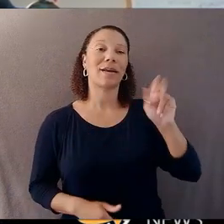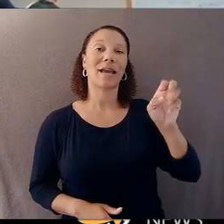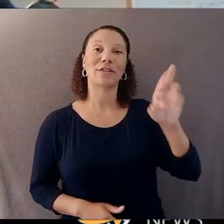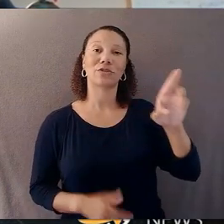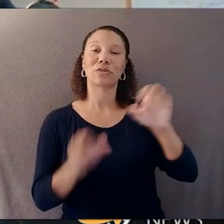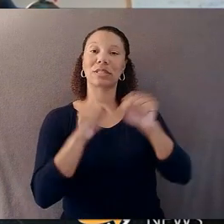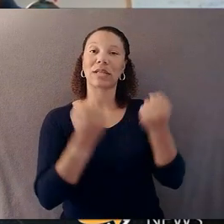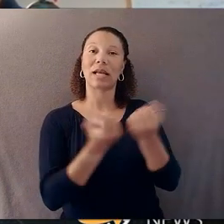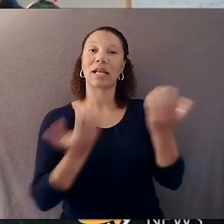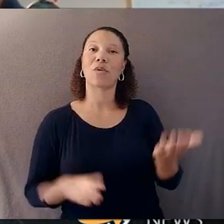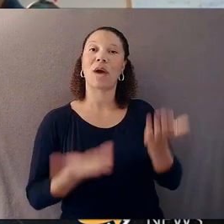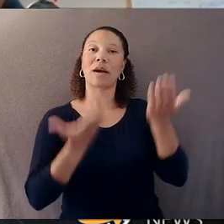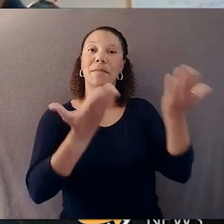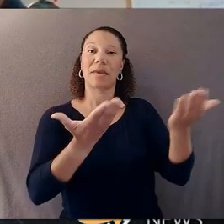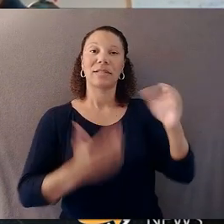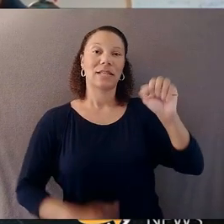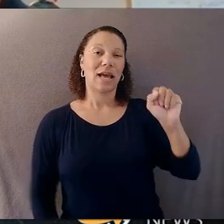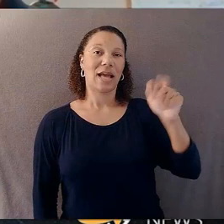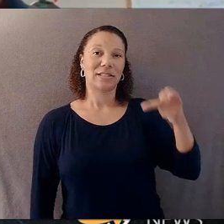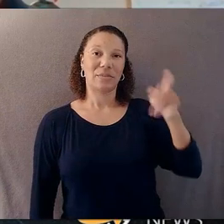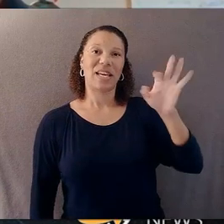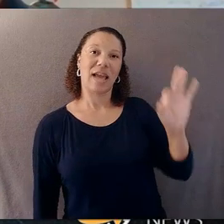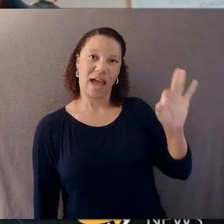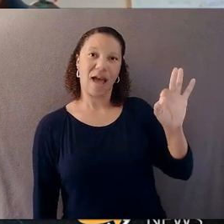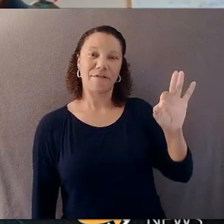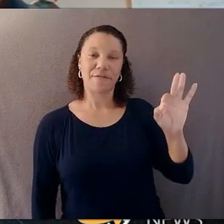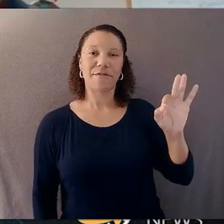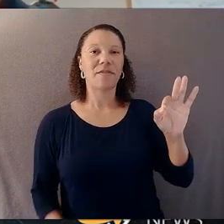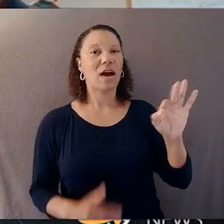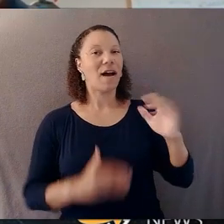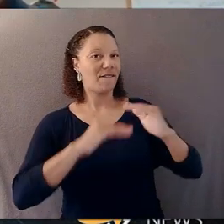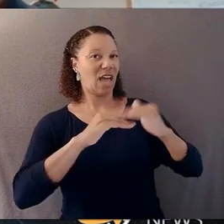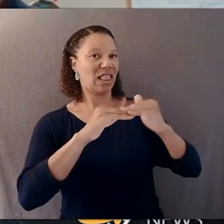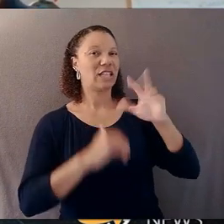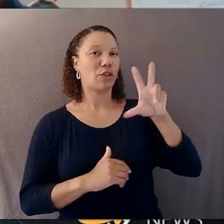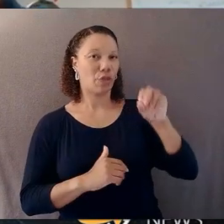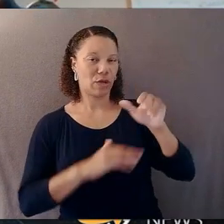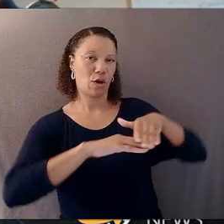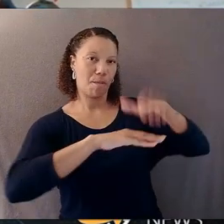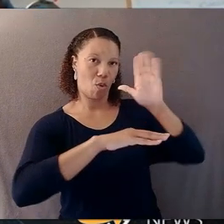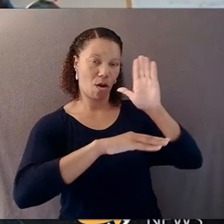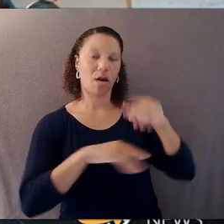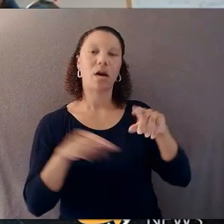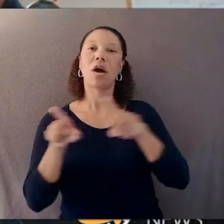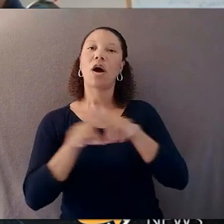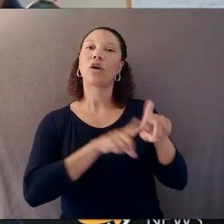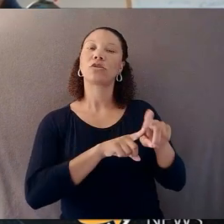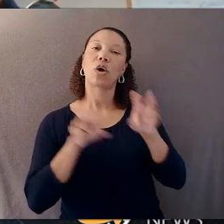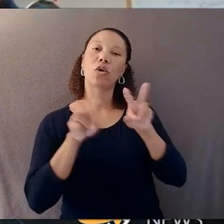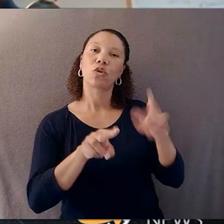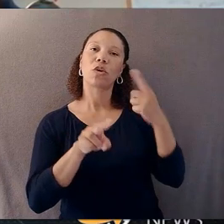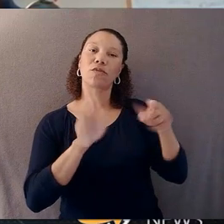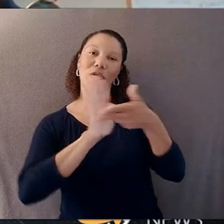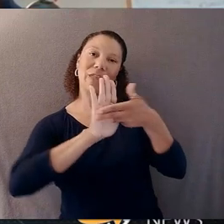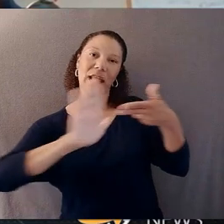SPF or sun protection factor of at least 30 to be safe. Look for a label that also says broad spectrum on it.